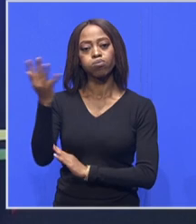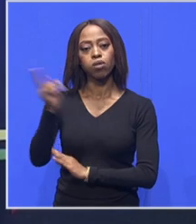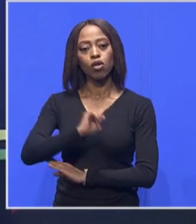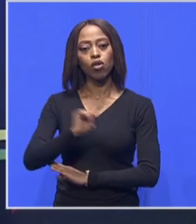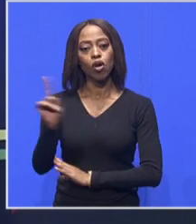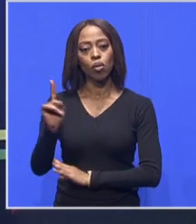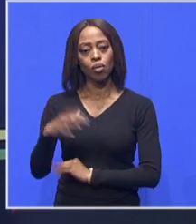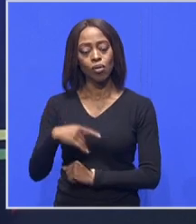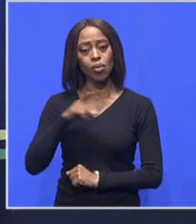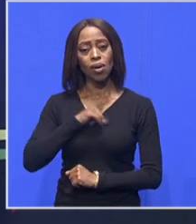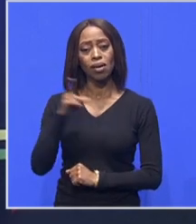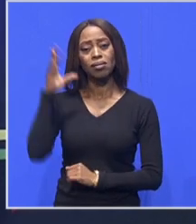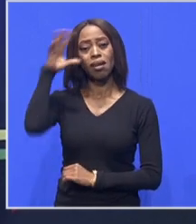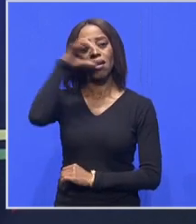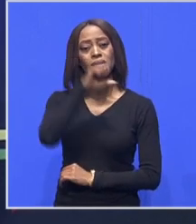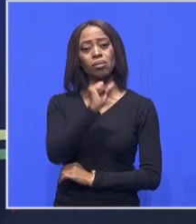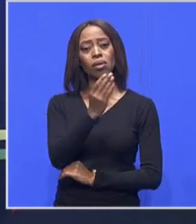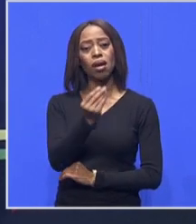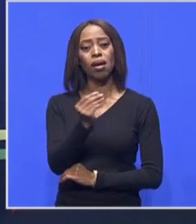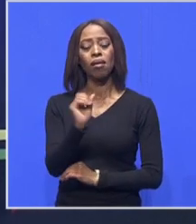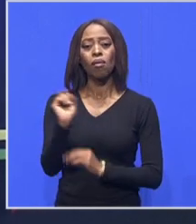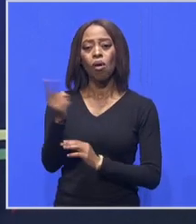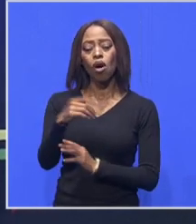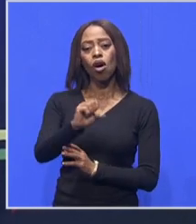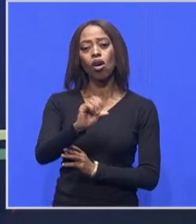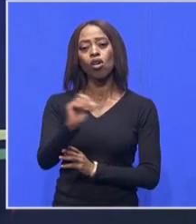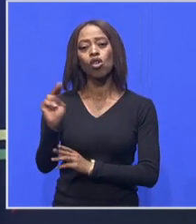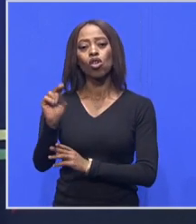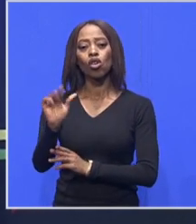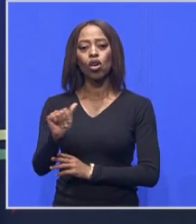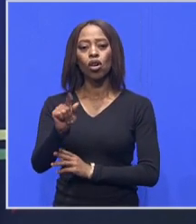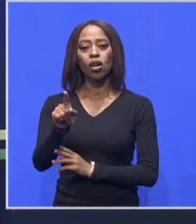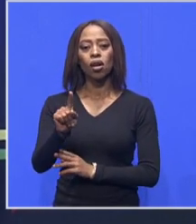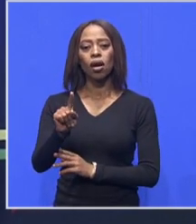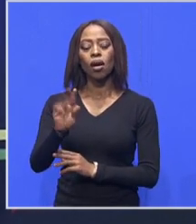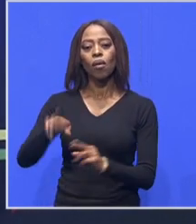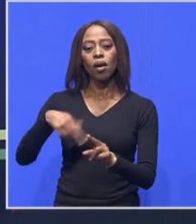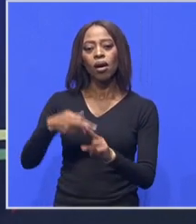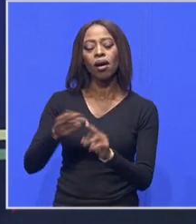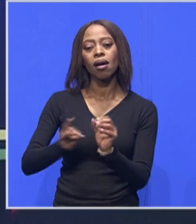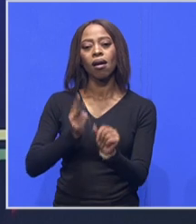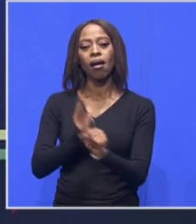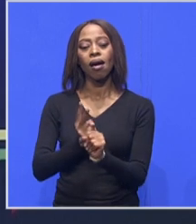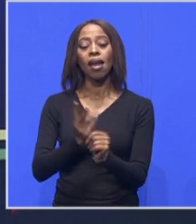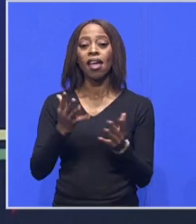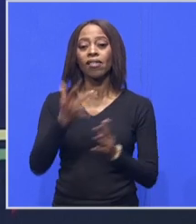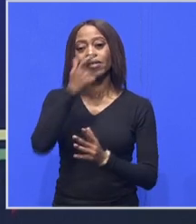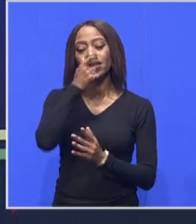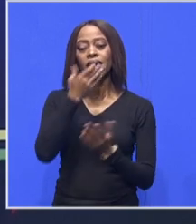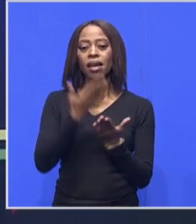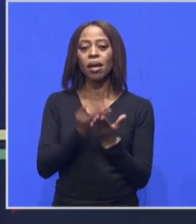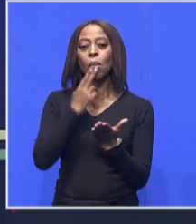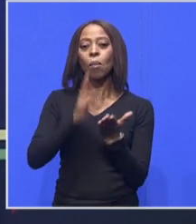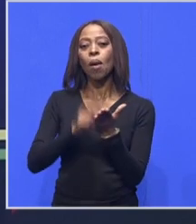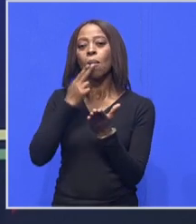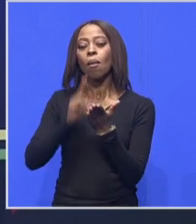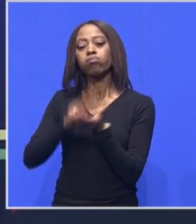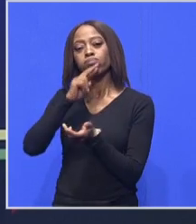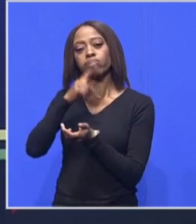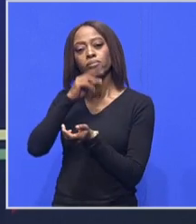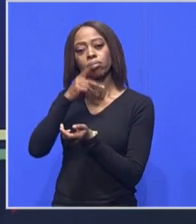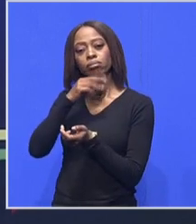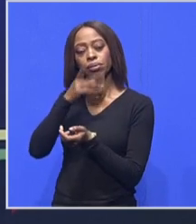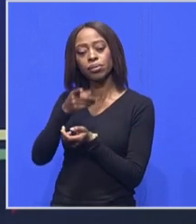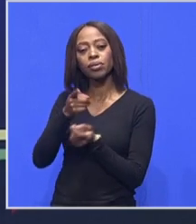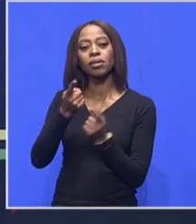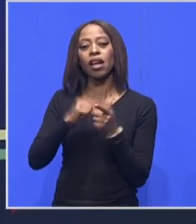be a misconception in South Africa that every state of the nation address is a reset button where Cyril Ramaphosa can make empty promises, empty commitments,